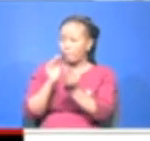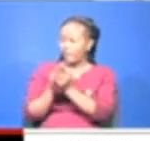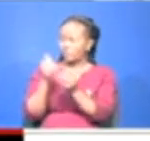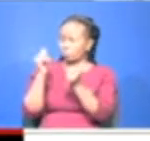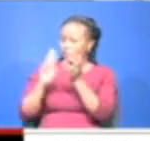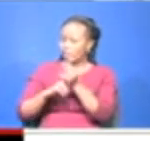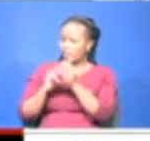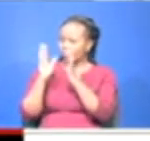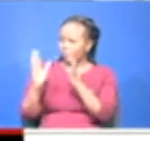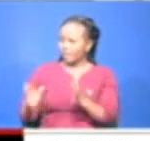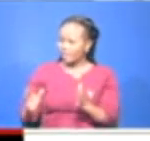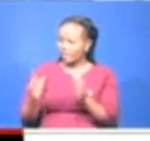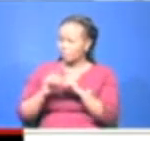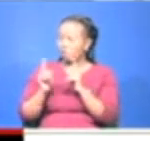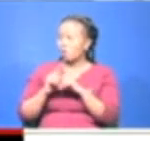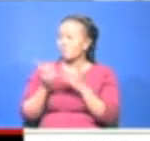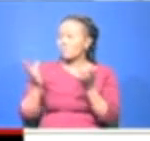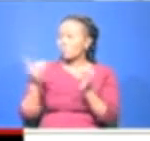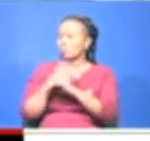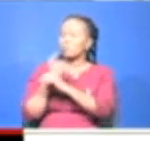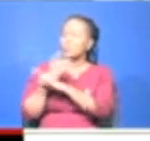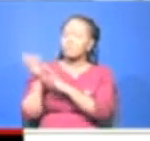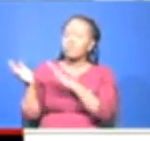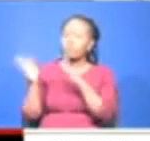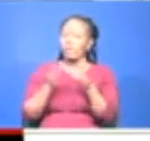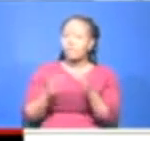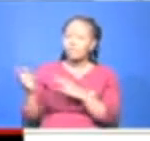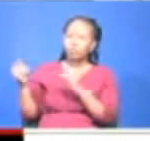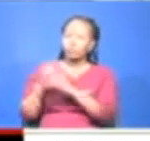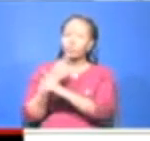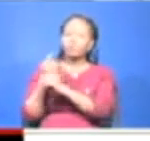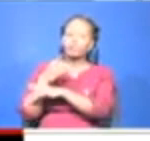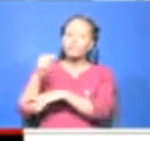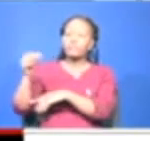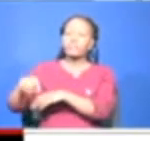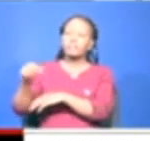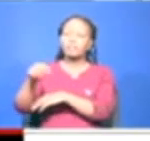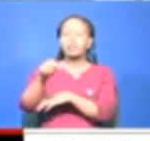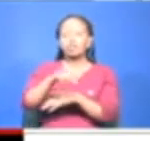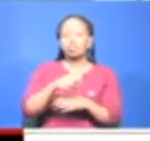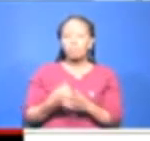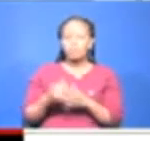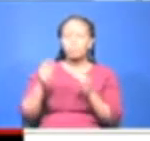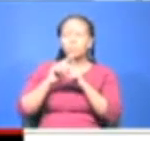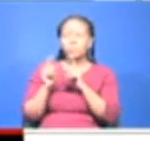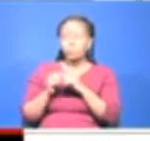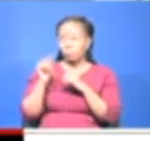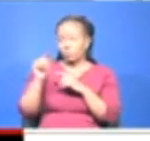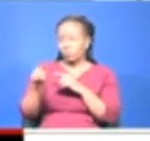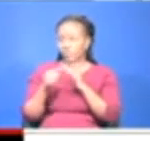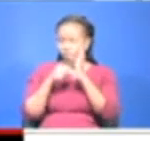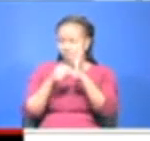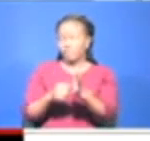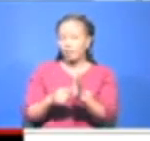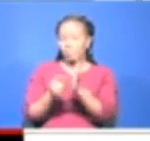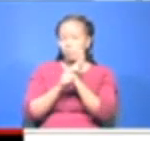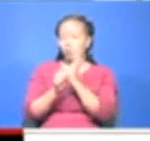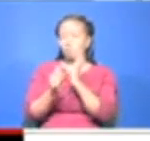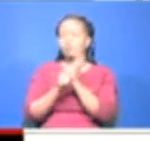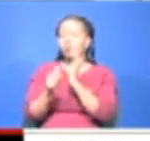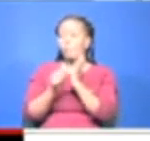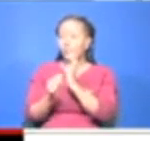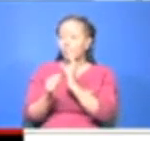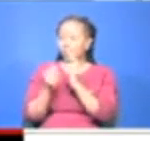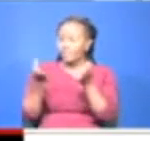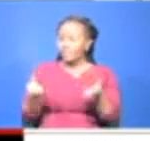of cooperative organizing for different crops and for smallholder crops like maize, right? Mm-hmm. Like, right now we have a lot of it